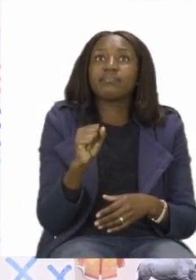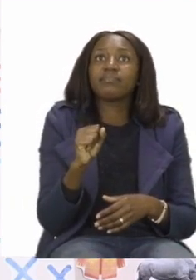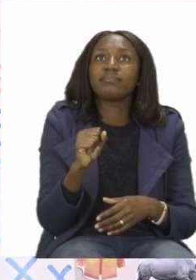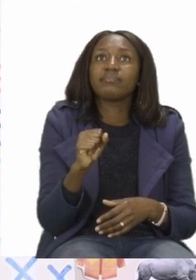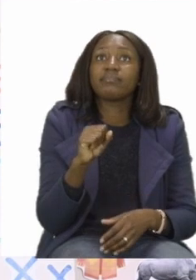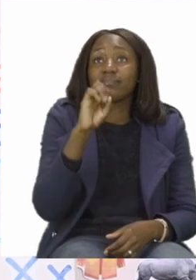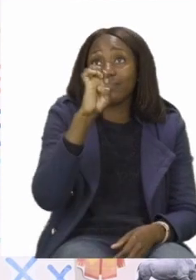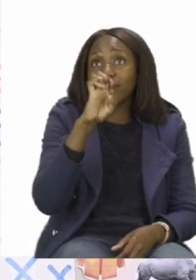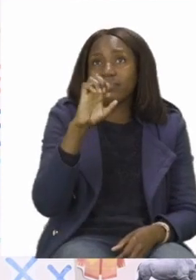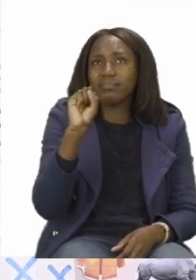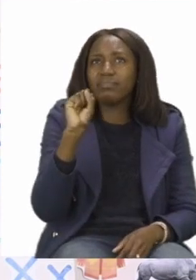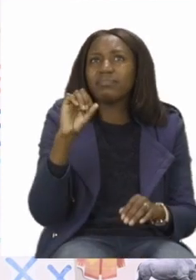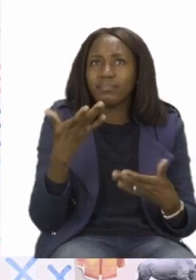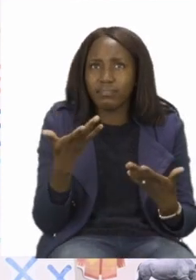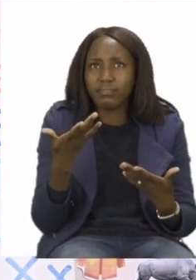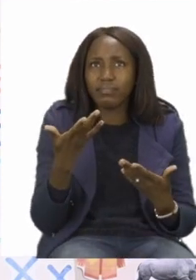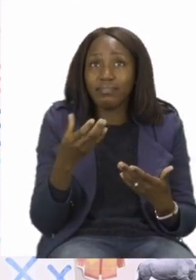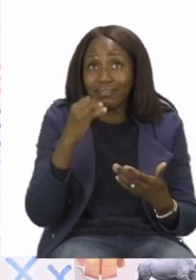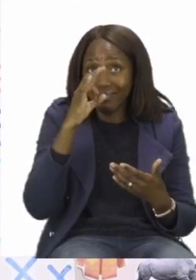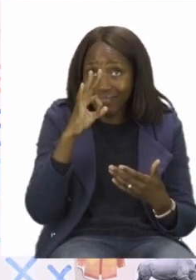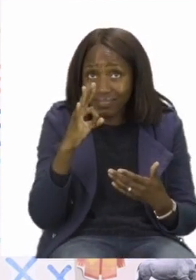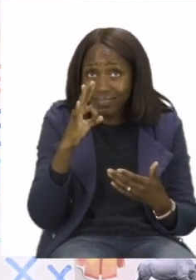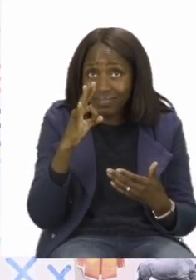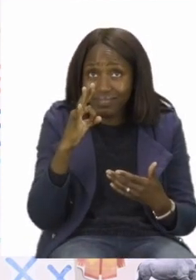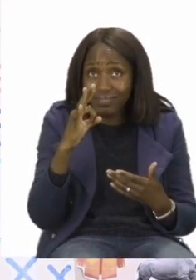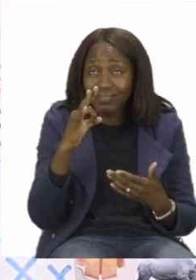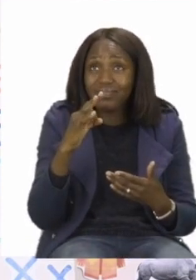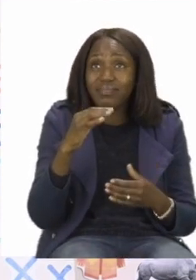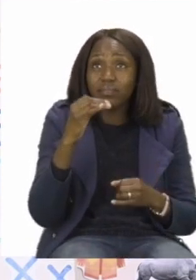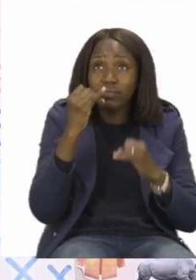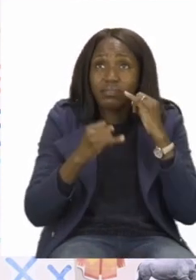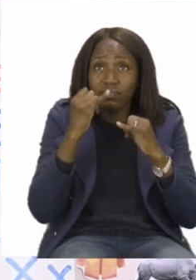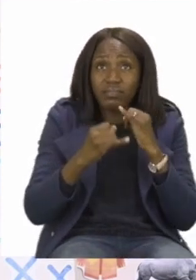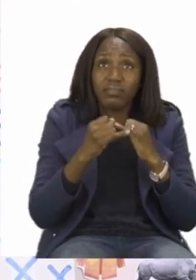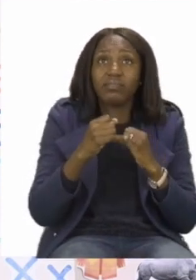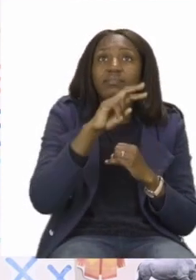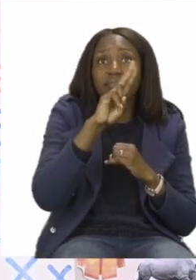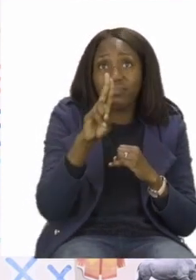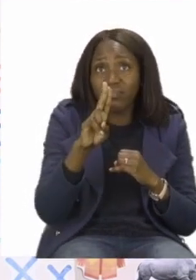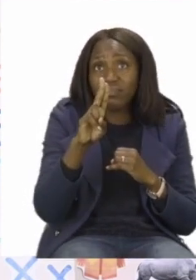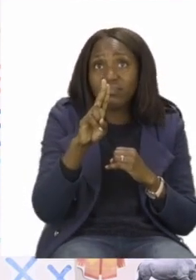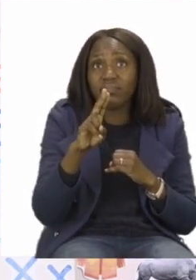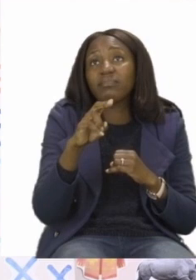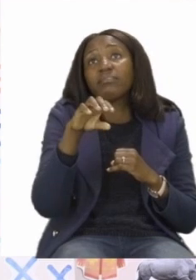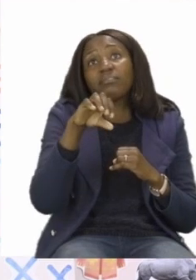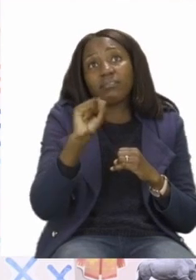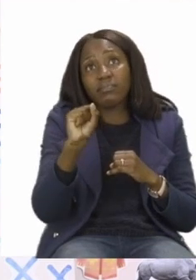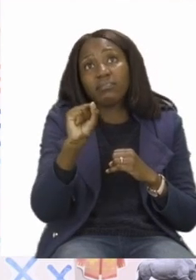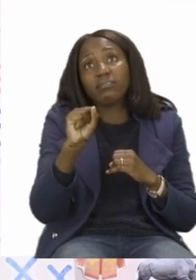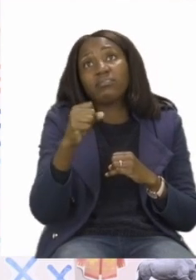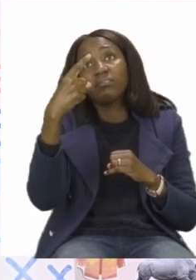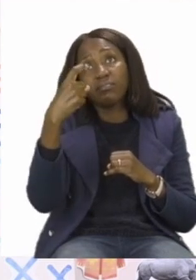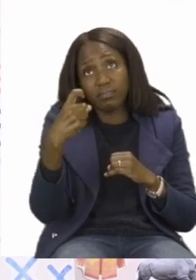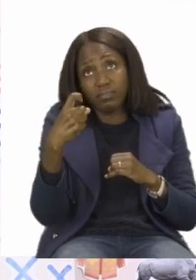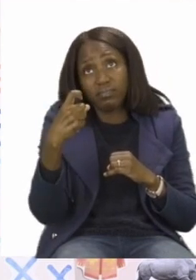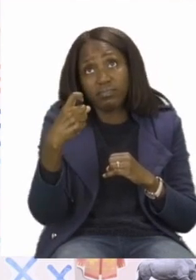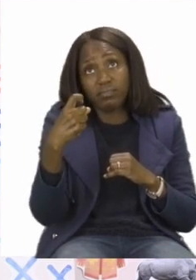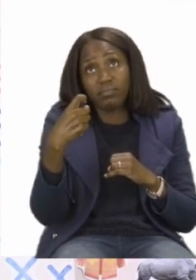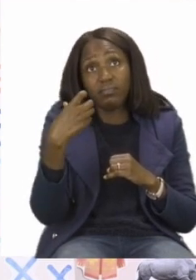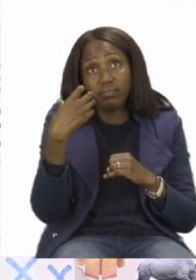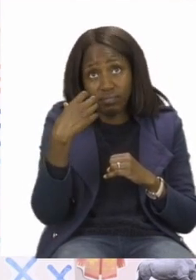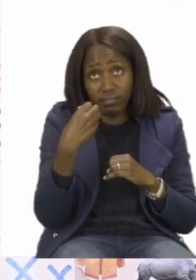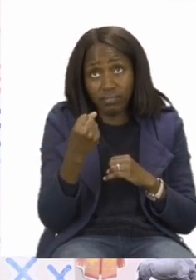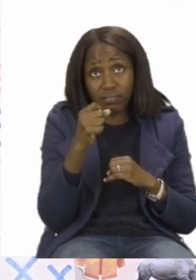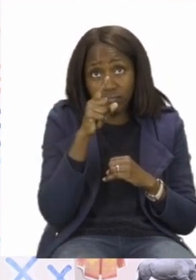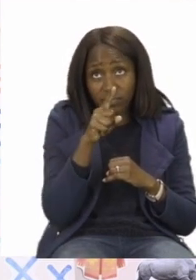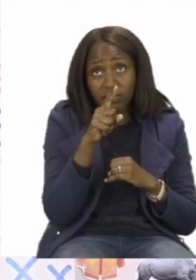ES, it's for letters that end with H, S, or X.